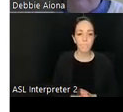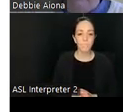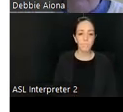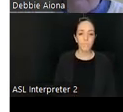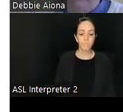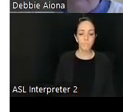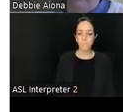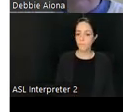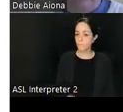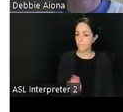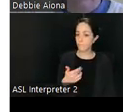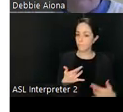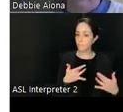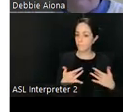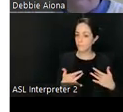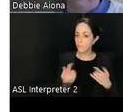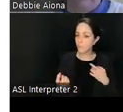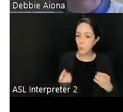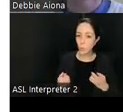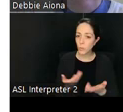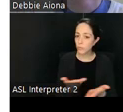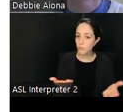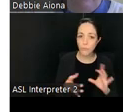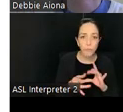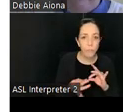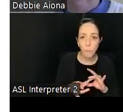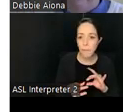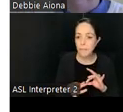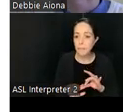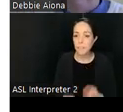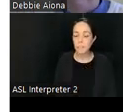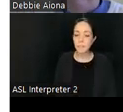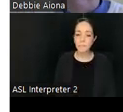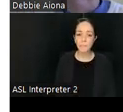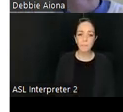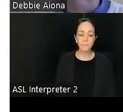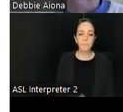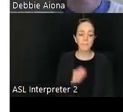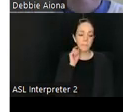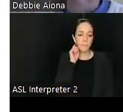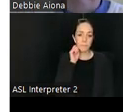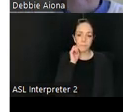So anybody have any questions or comments or suggestions about that paragraph?